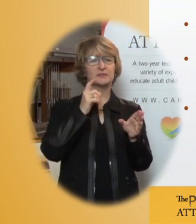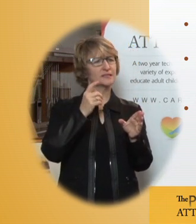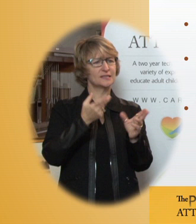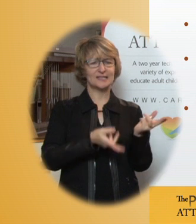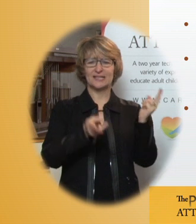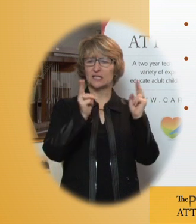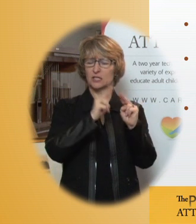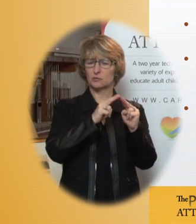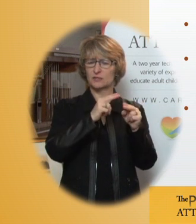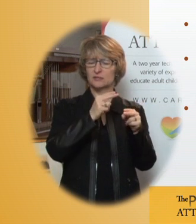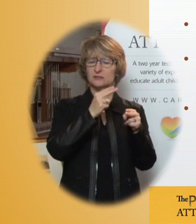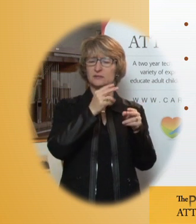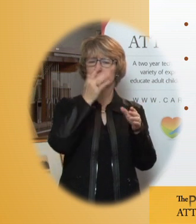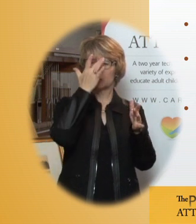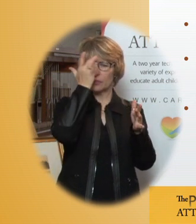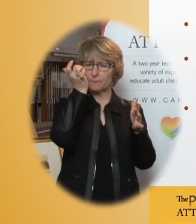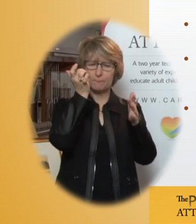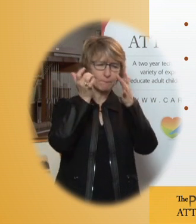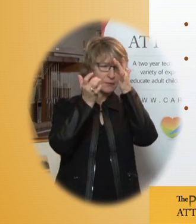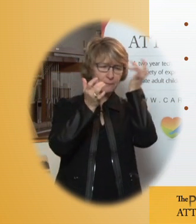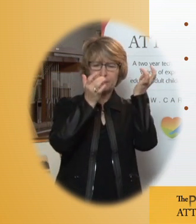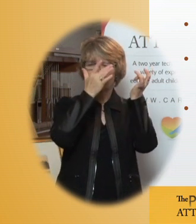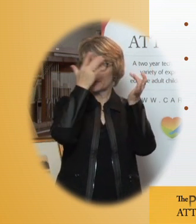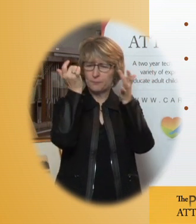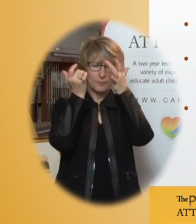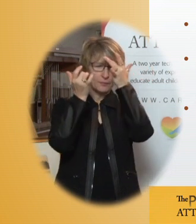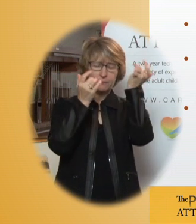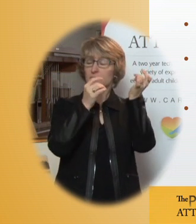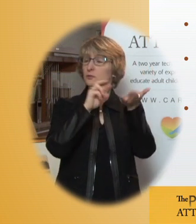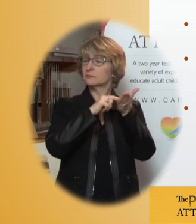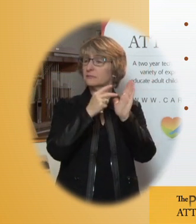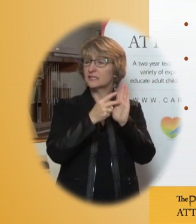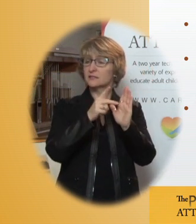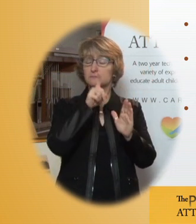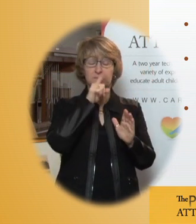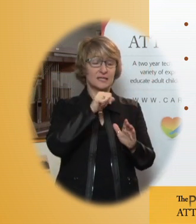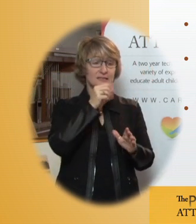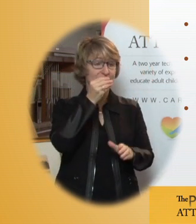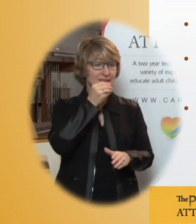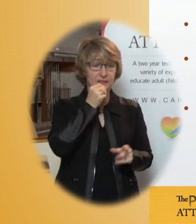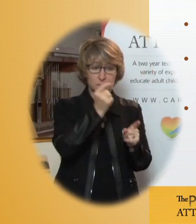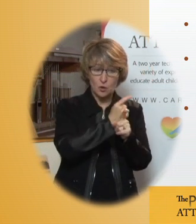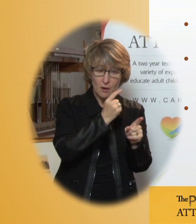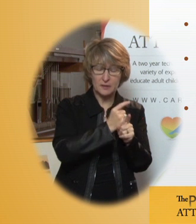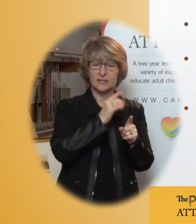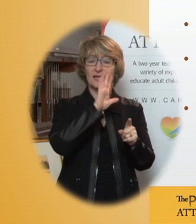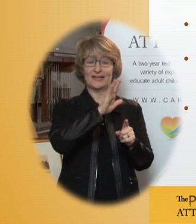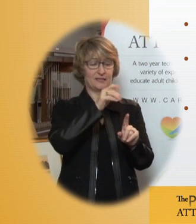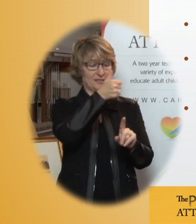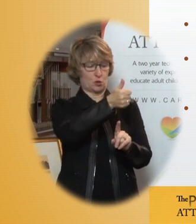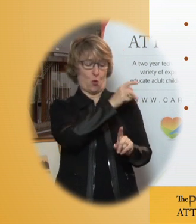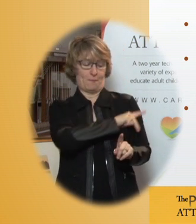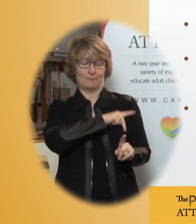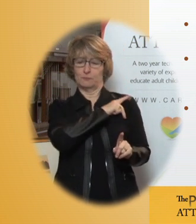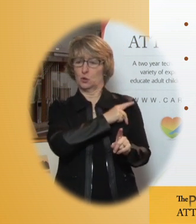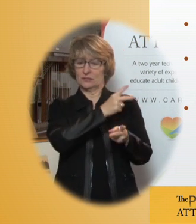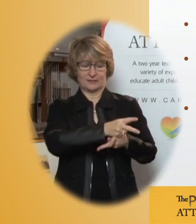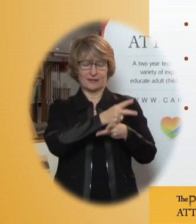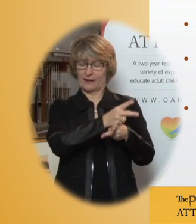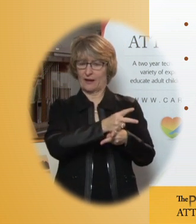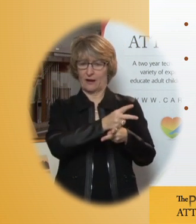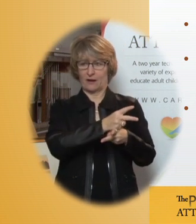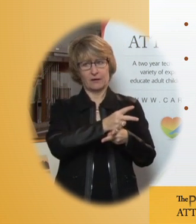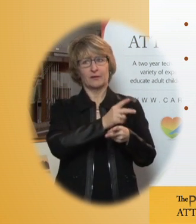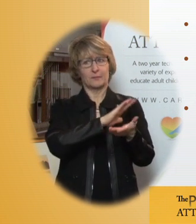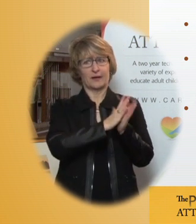memory loss. So he does not eat proper meals. He has diminished personal care, so he doesn't do his personal